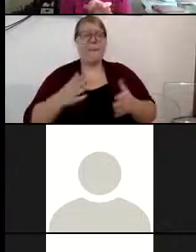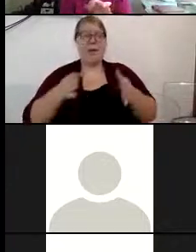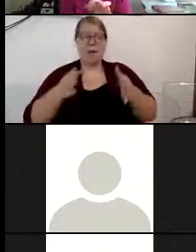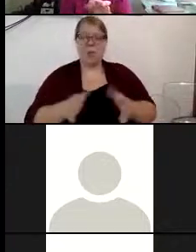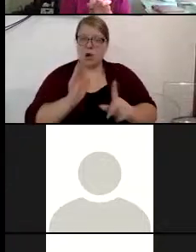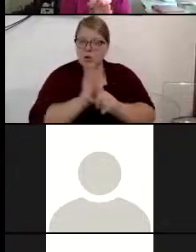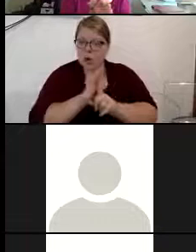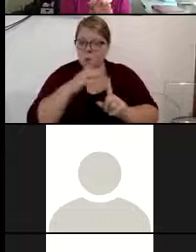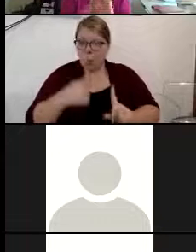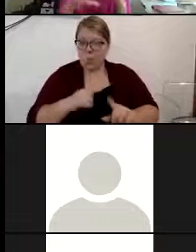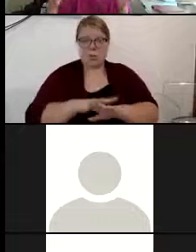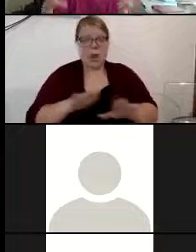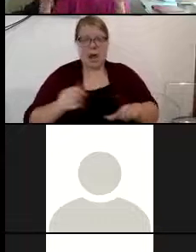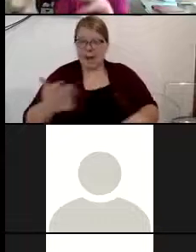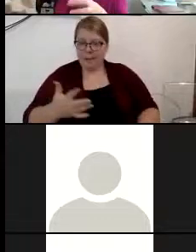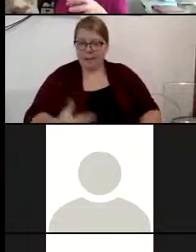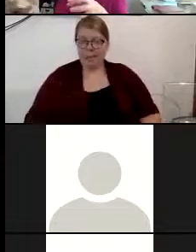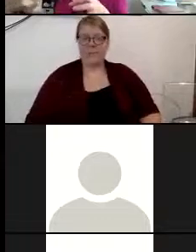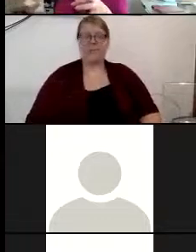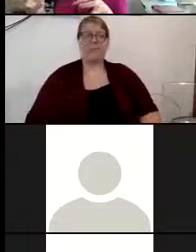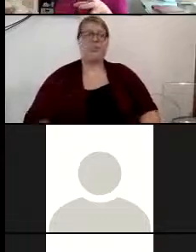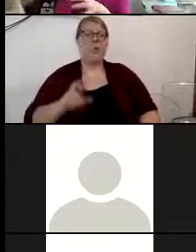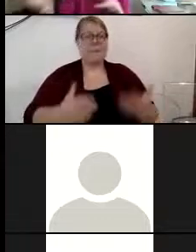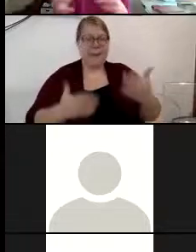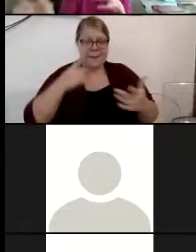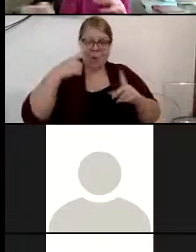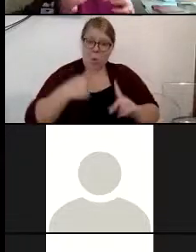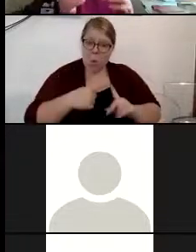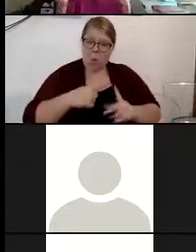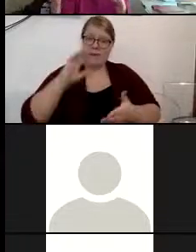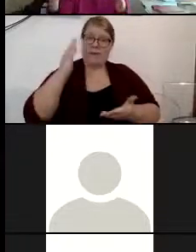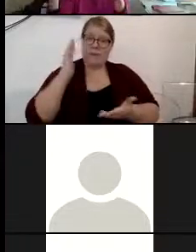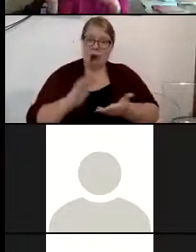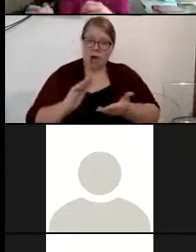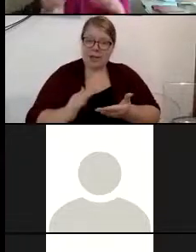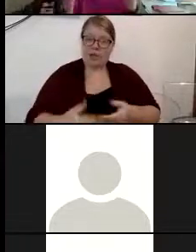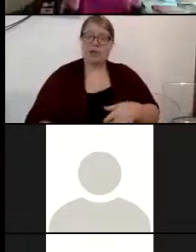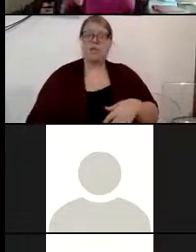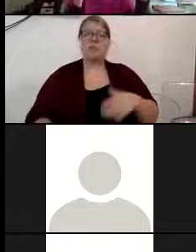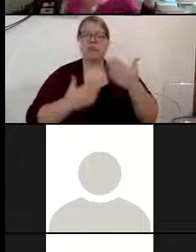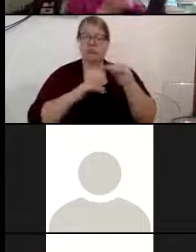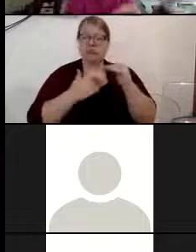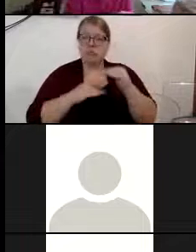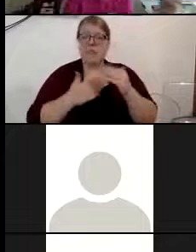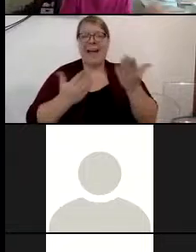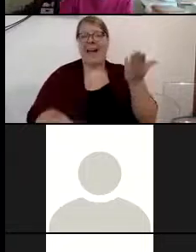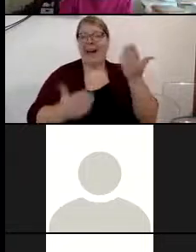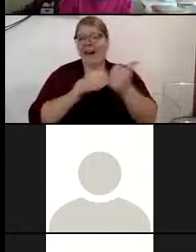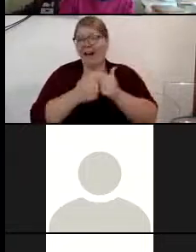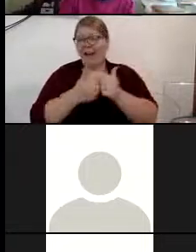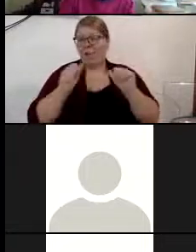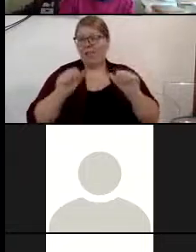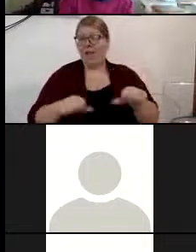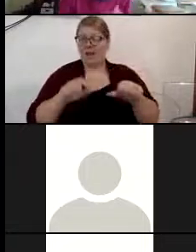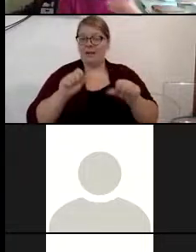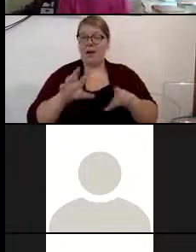not gamble? Or if the goal is moderation, how that can include reducing harm for the